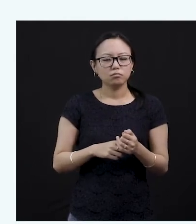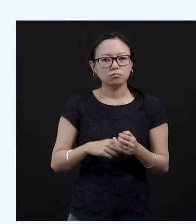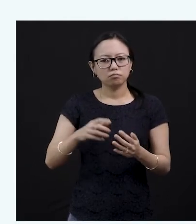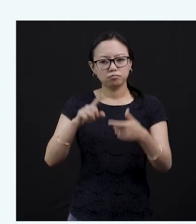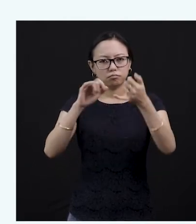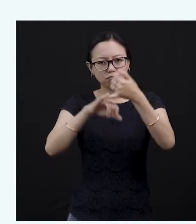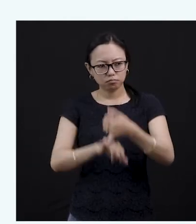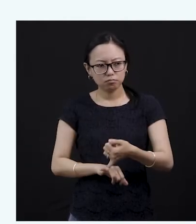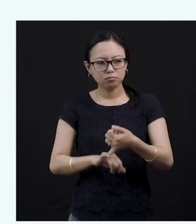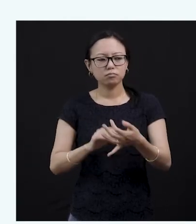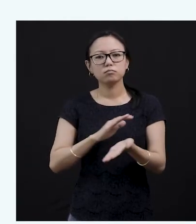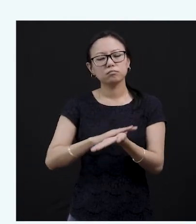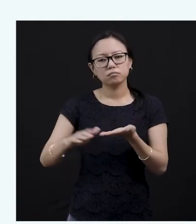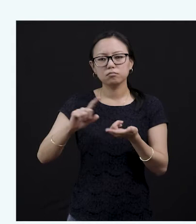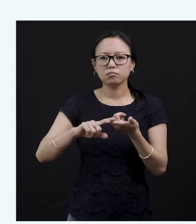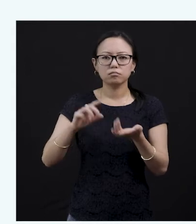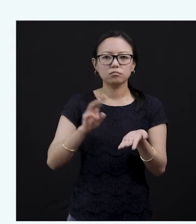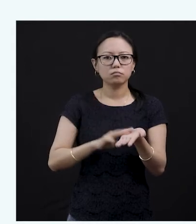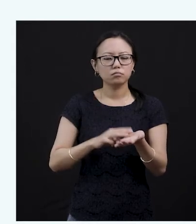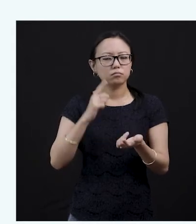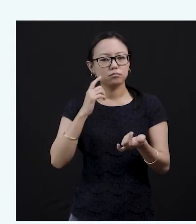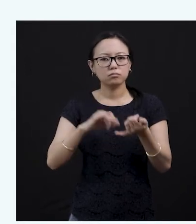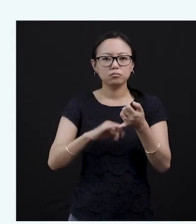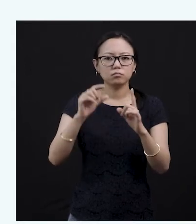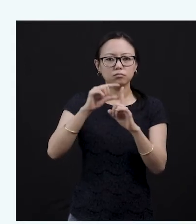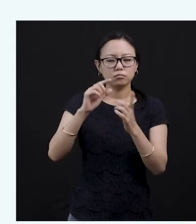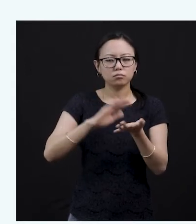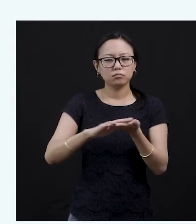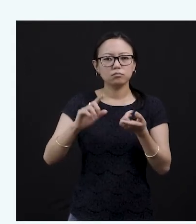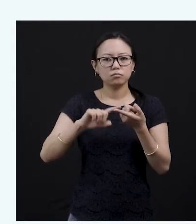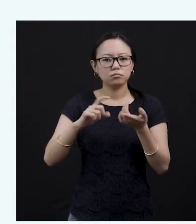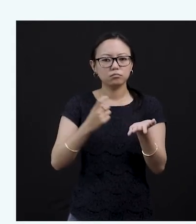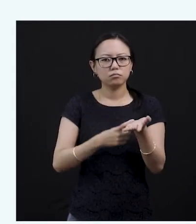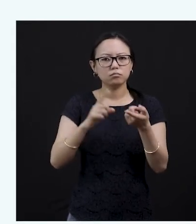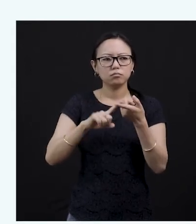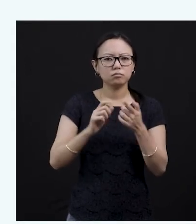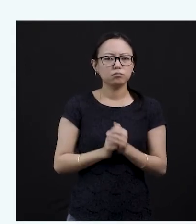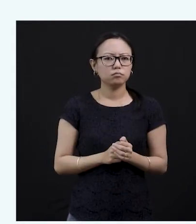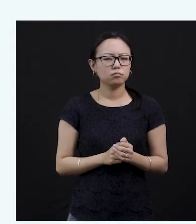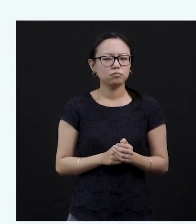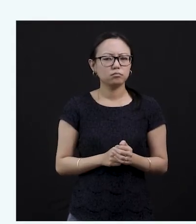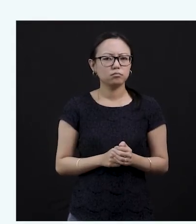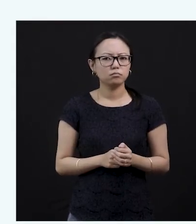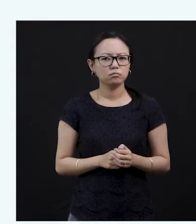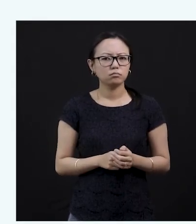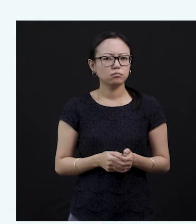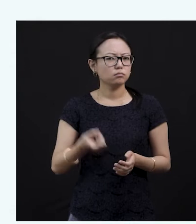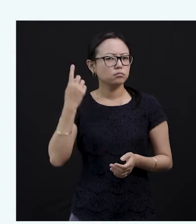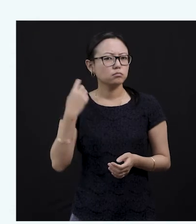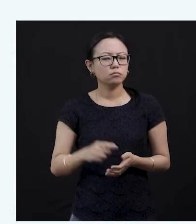is South Pole, south at the bottom. Now, if you remember when I told you about the